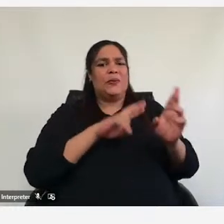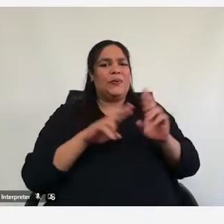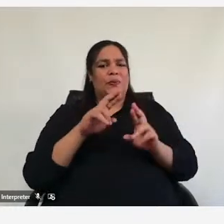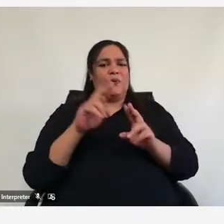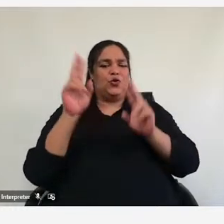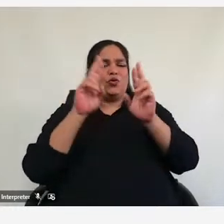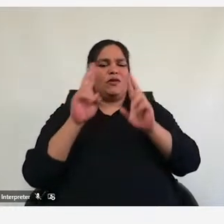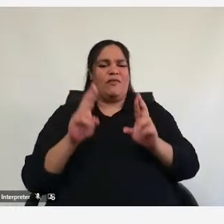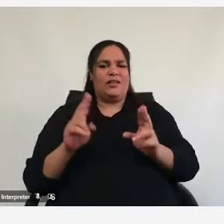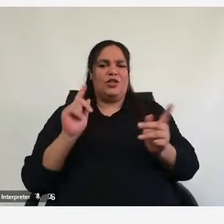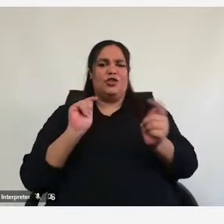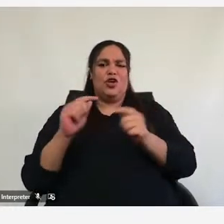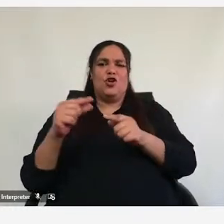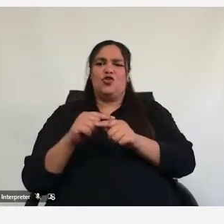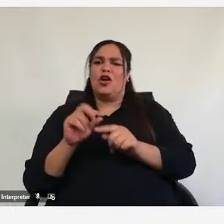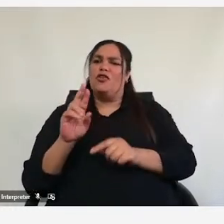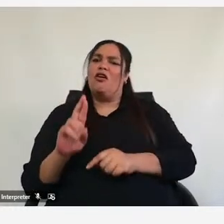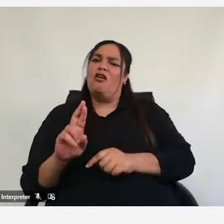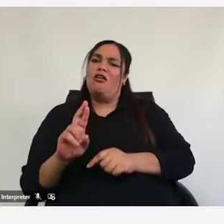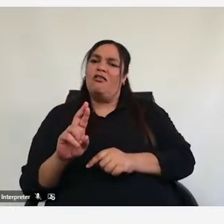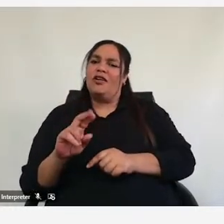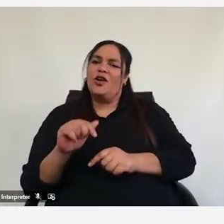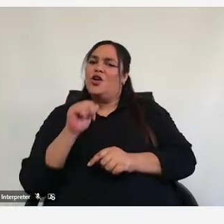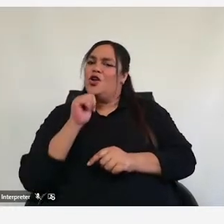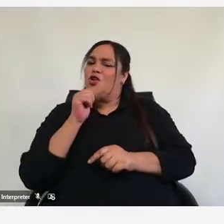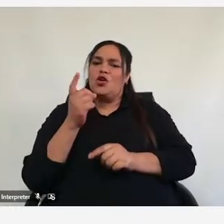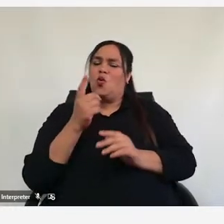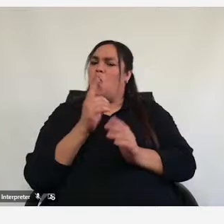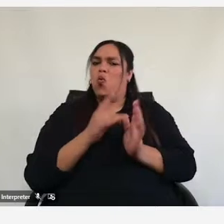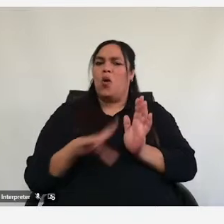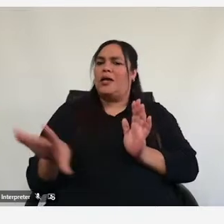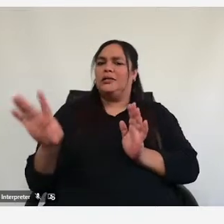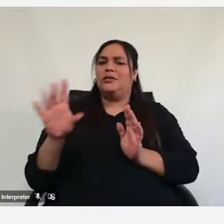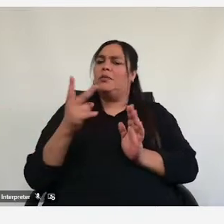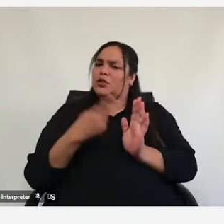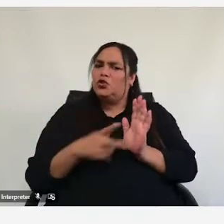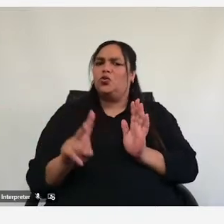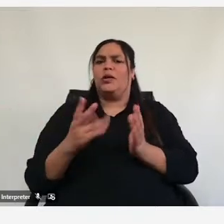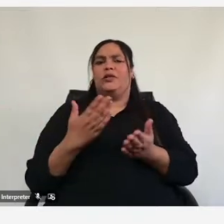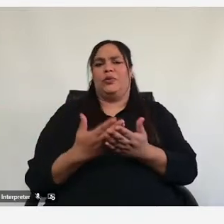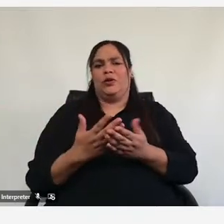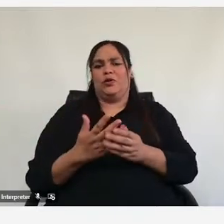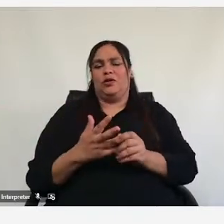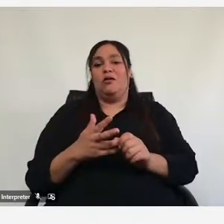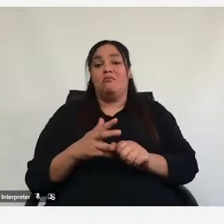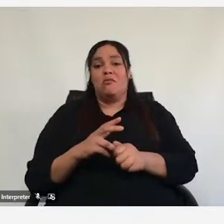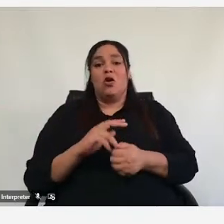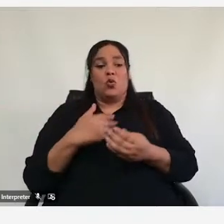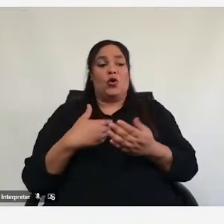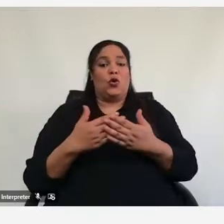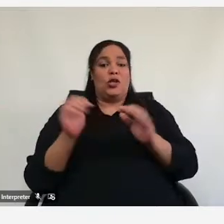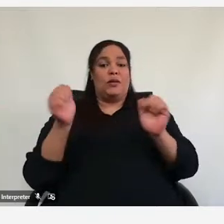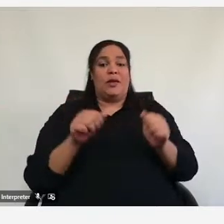universalized grade R, not once, but twice. We could have employed